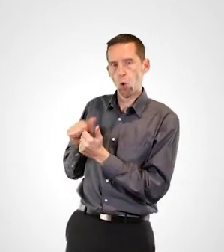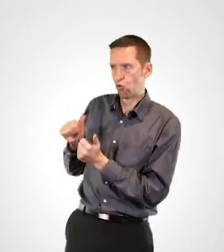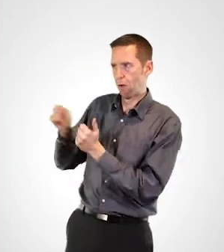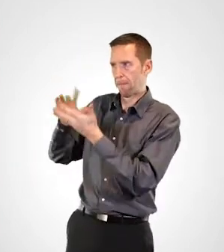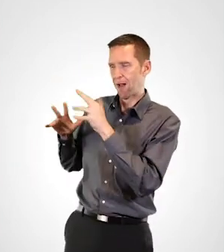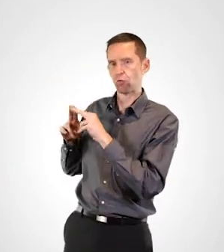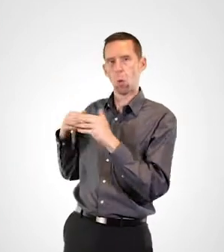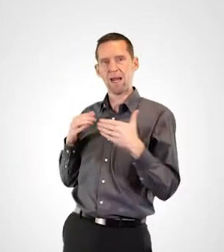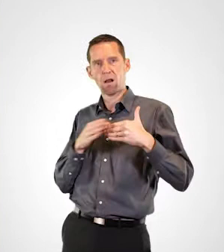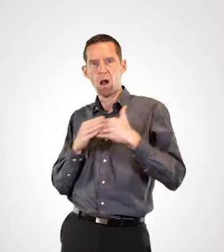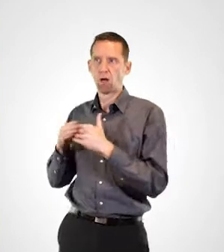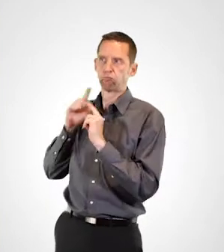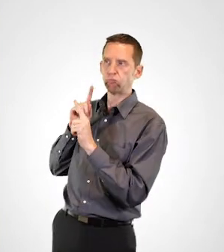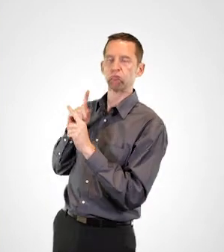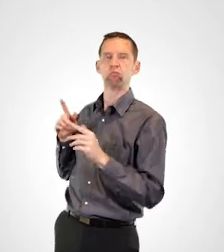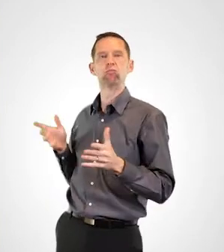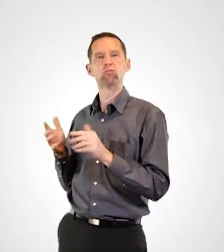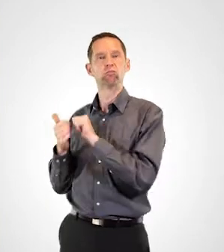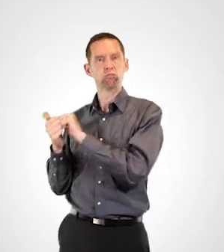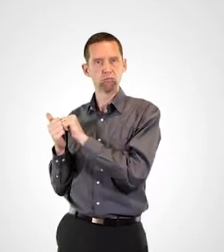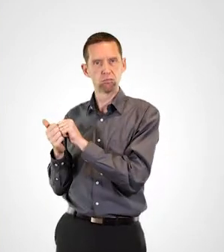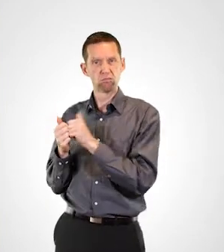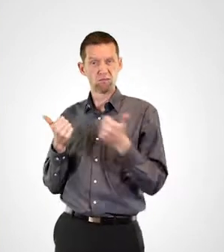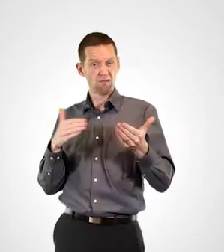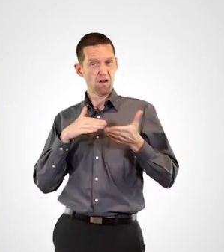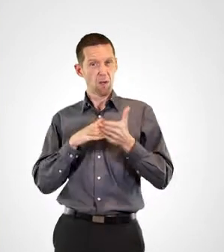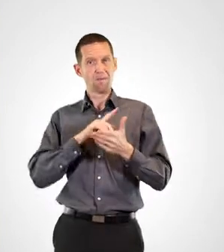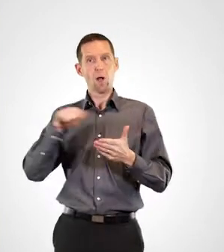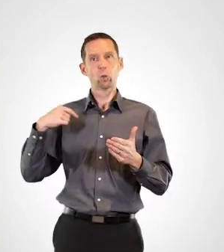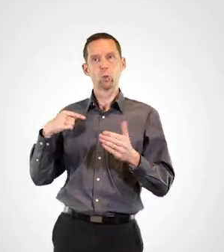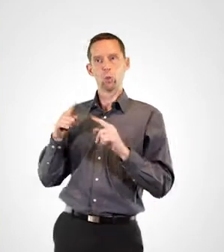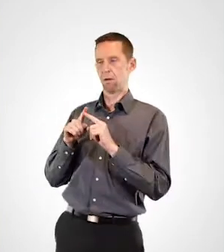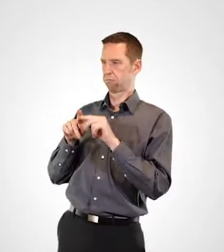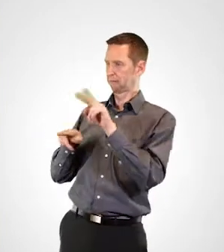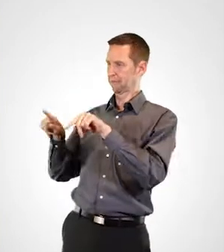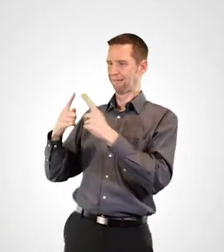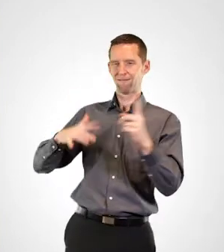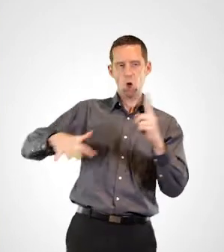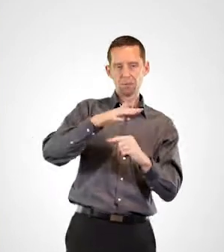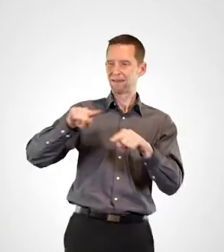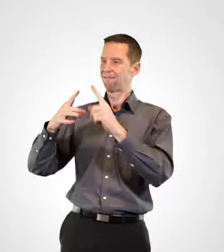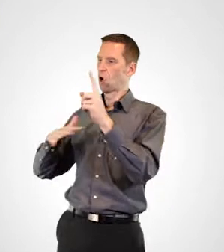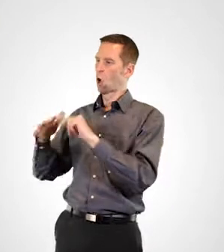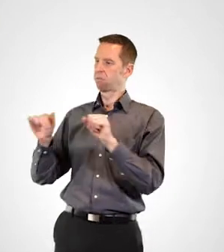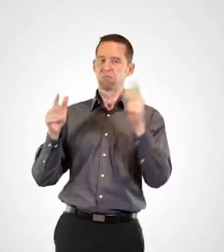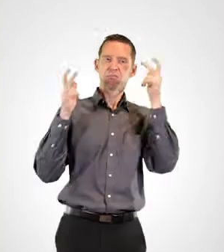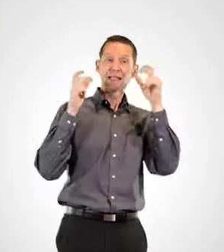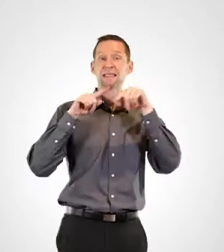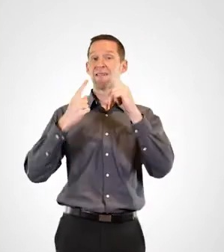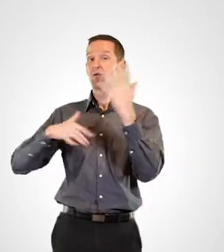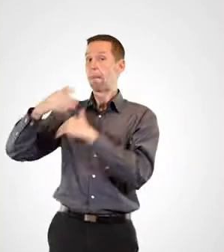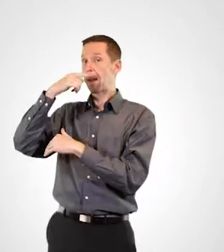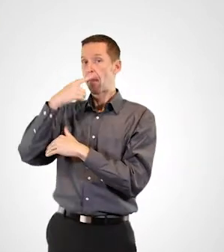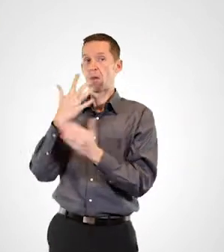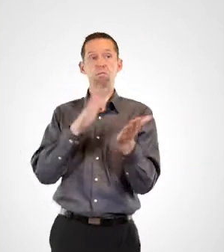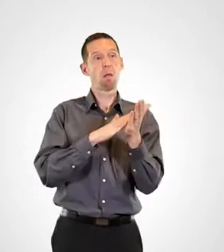parents, for counseling them and guiding them, and really helpful sort of for us to be able to view different environments that the children might be in, and with different people as